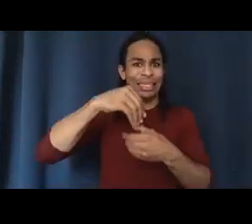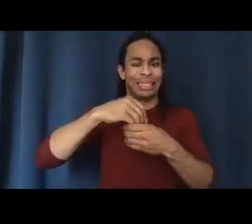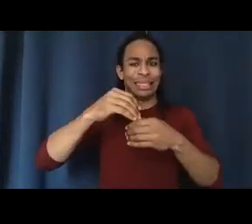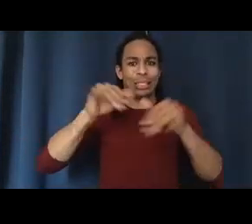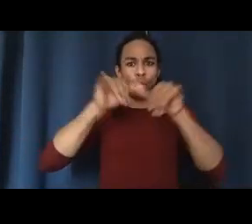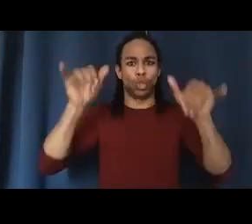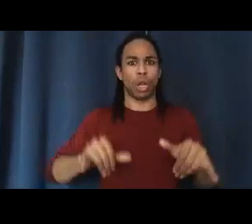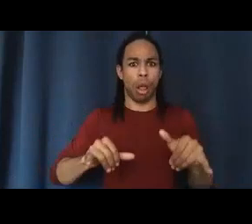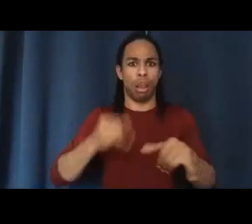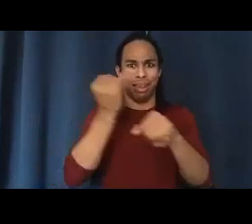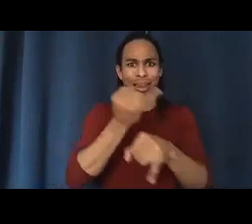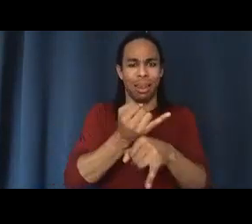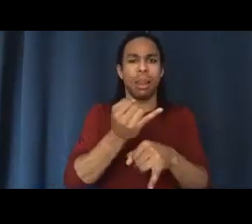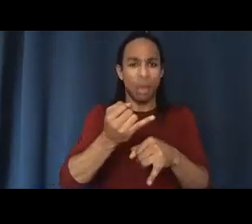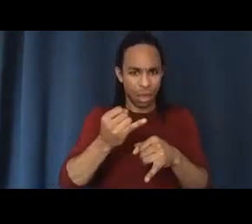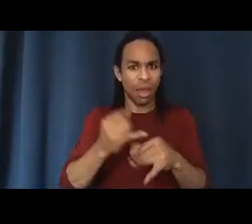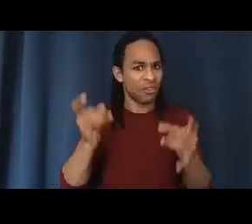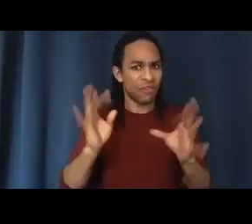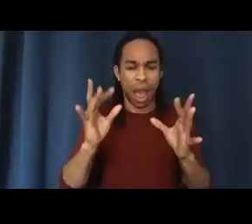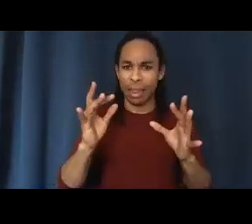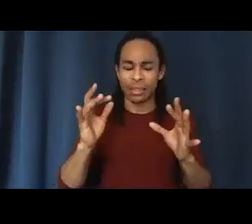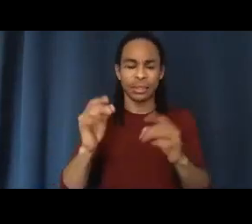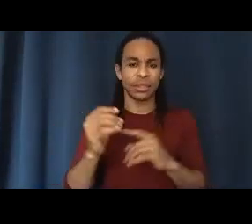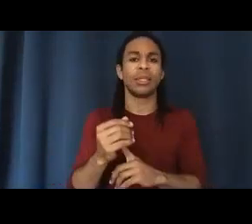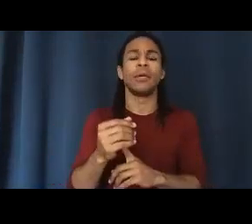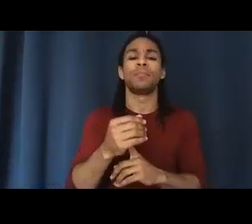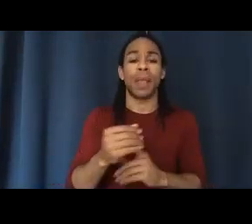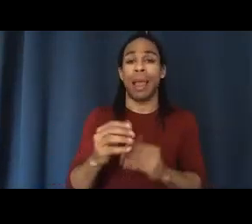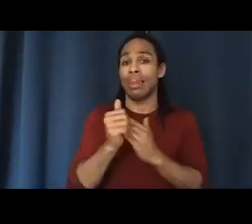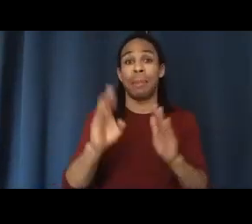led, unfortunately, by the President of the Republic,